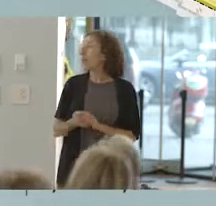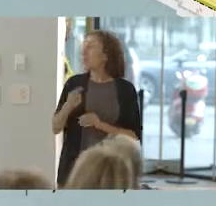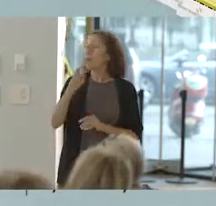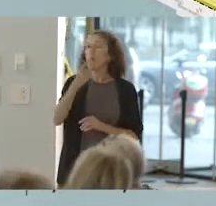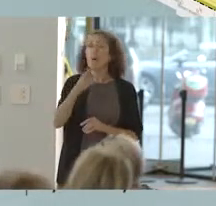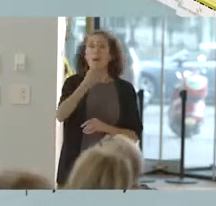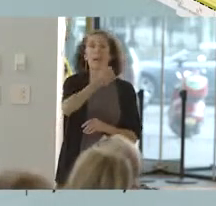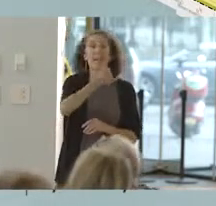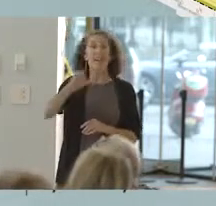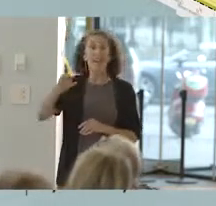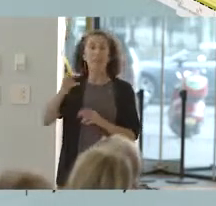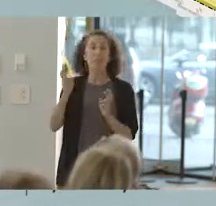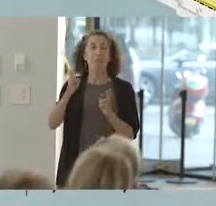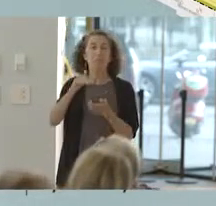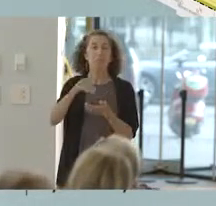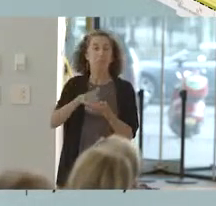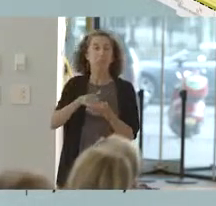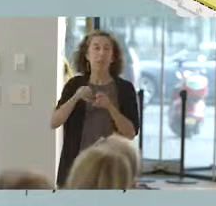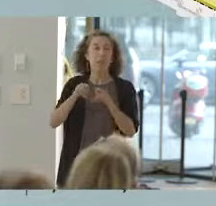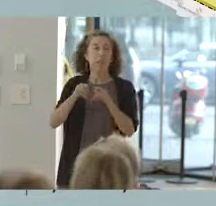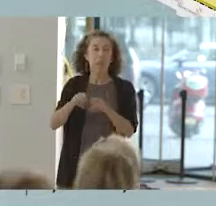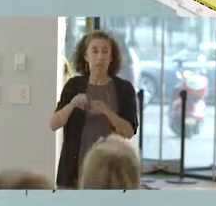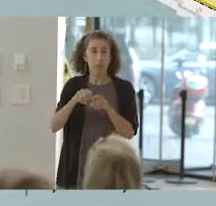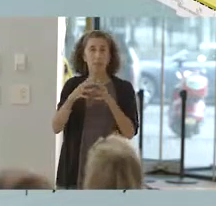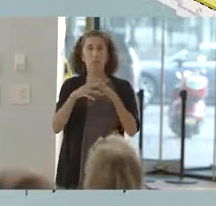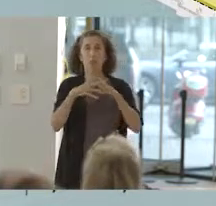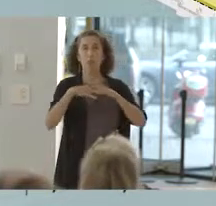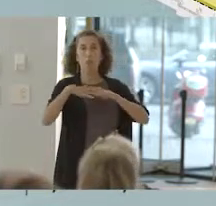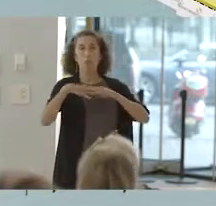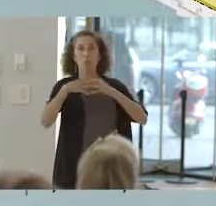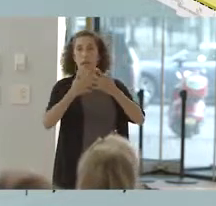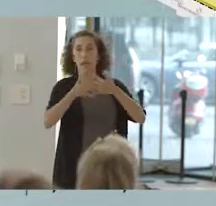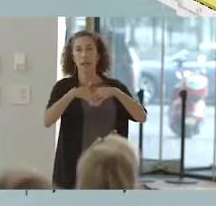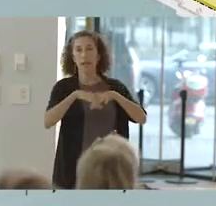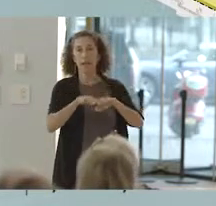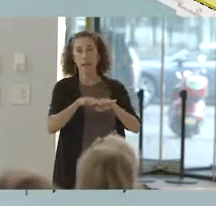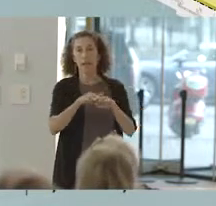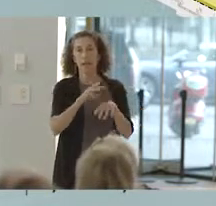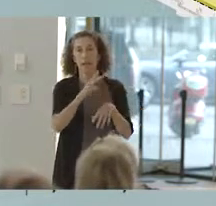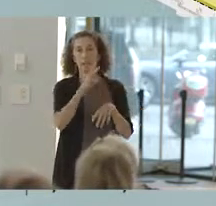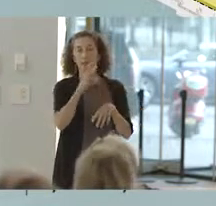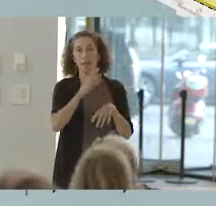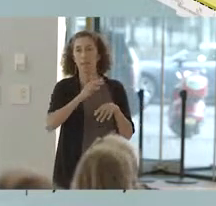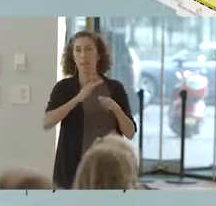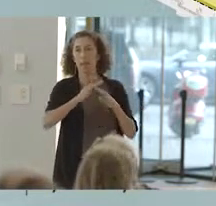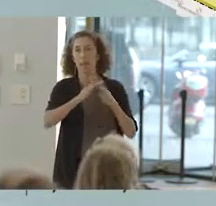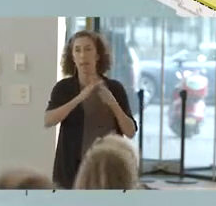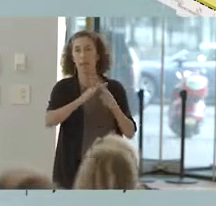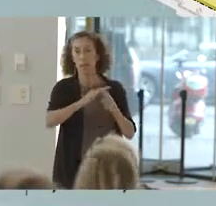on the screen. It incorporates a flood barrier system through the middle of Rockefeller Park in the form of a planted accessible